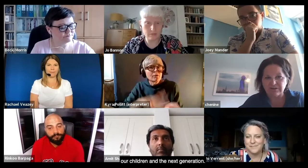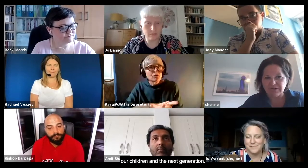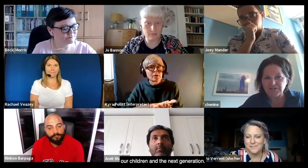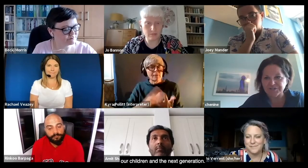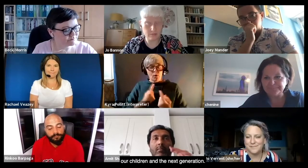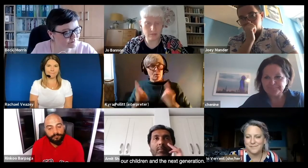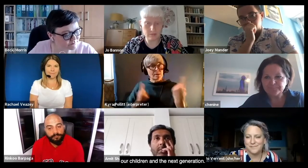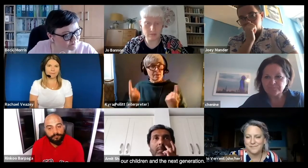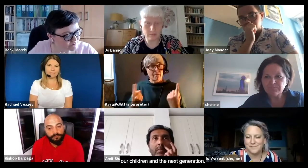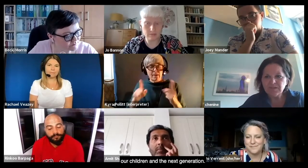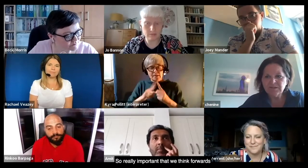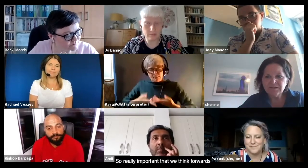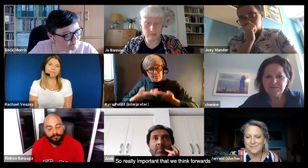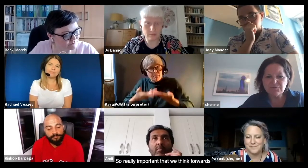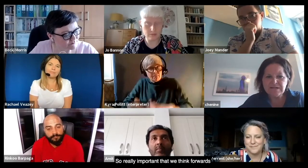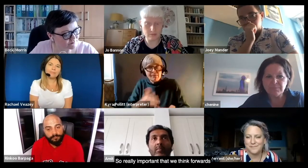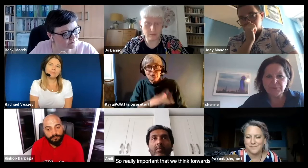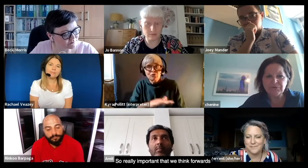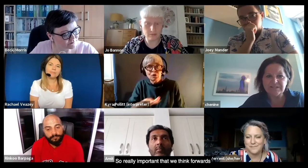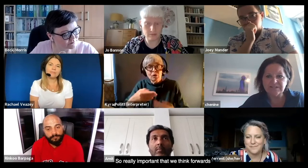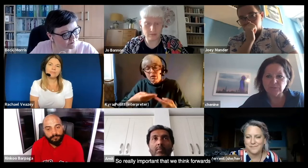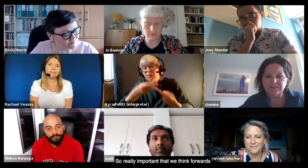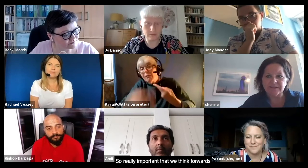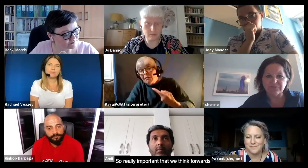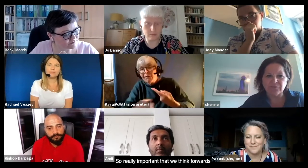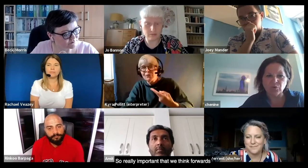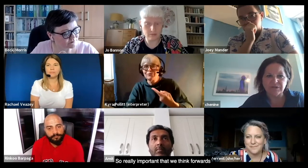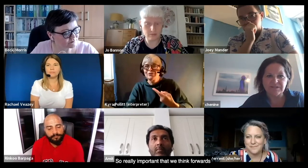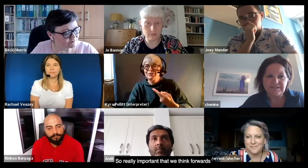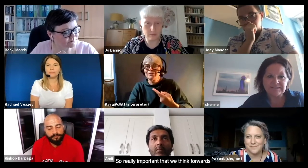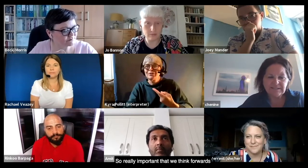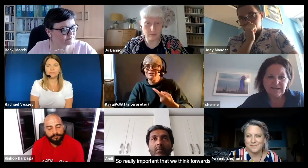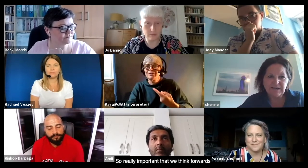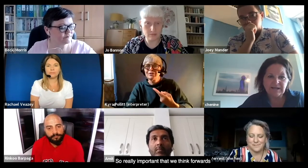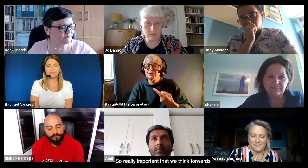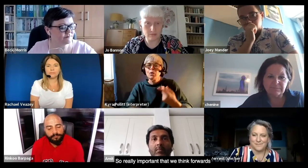next generation. So really important that we think forwards.